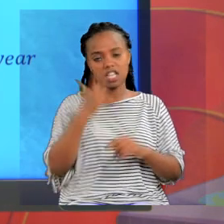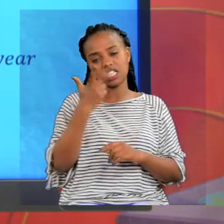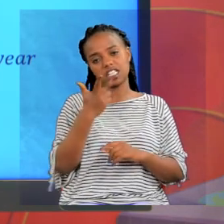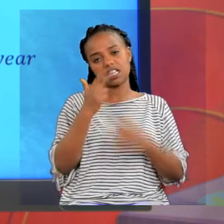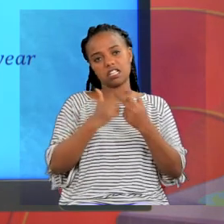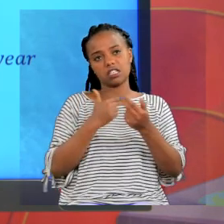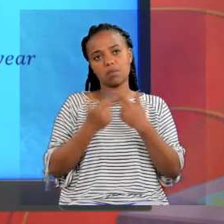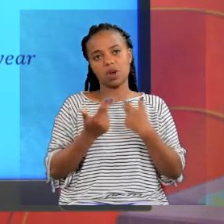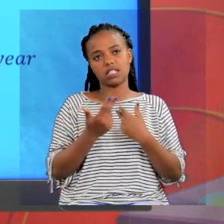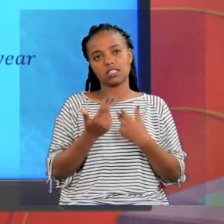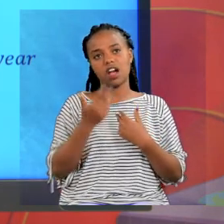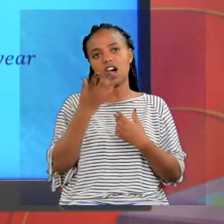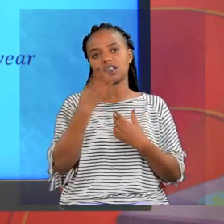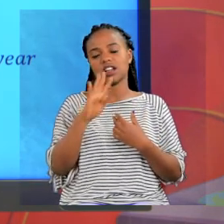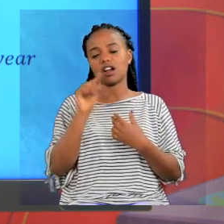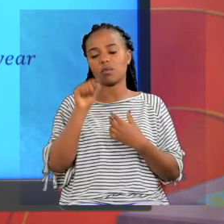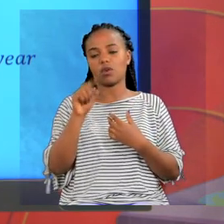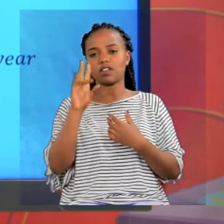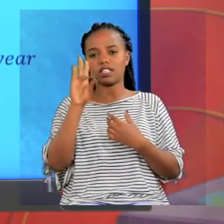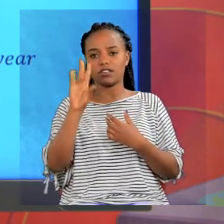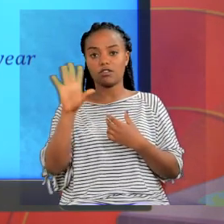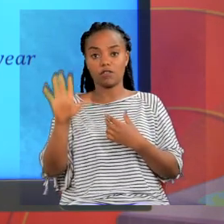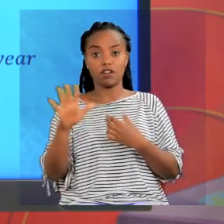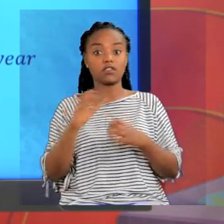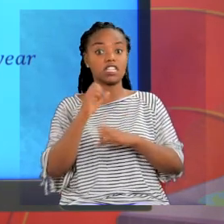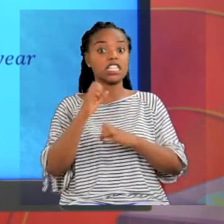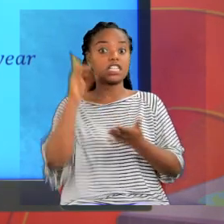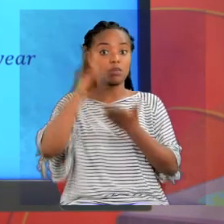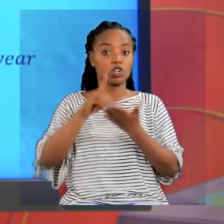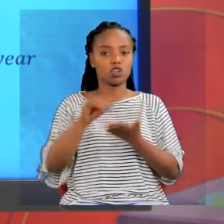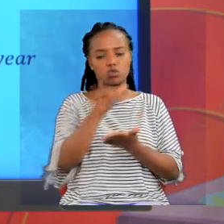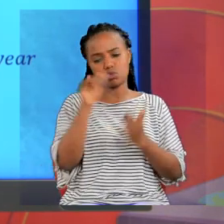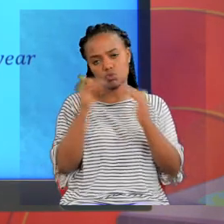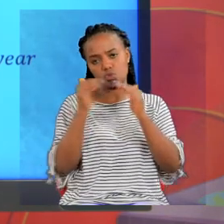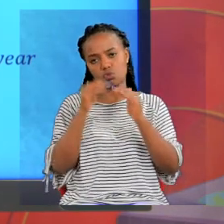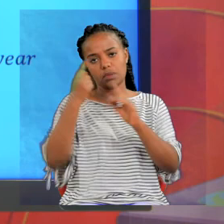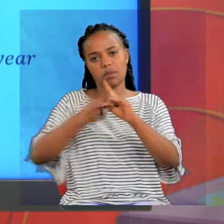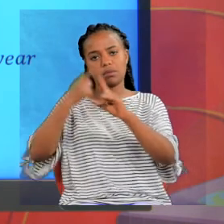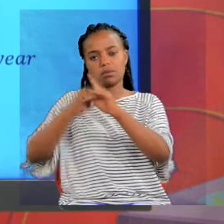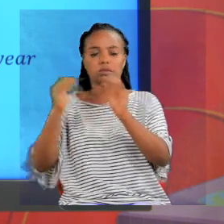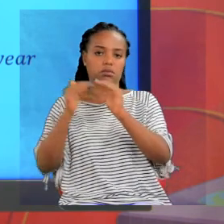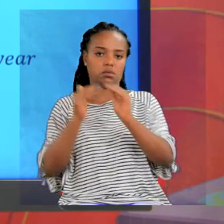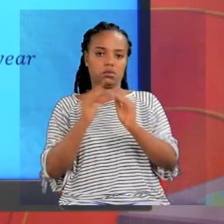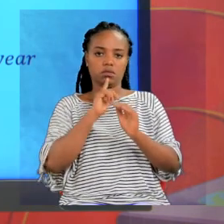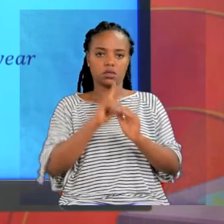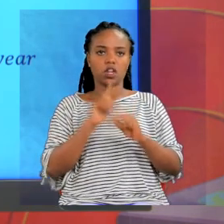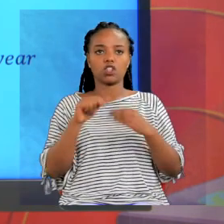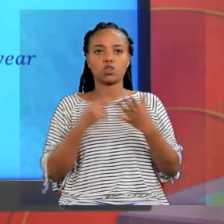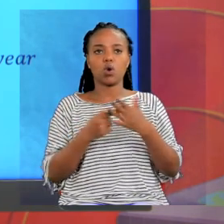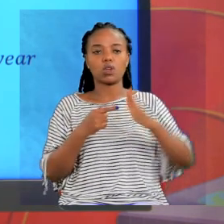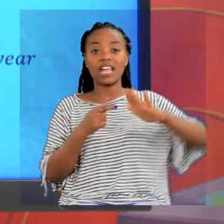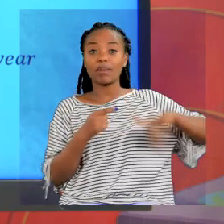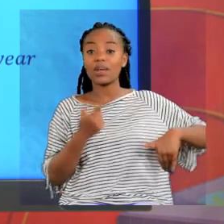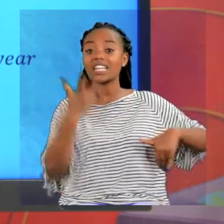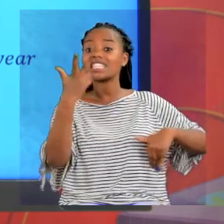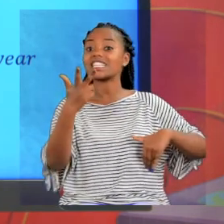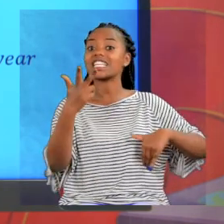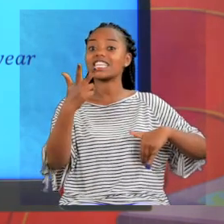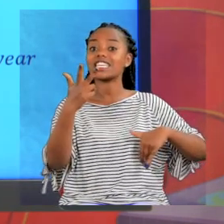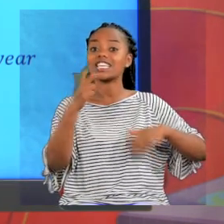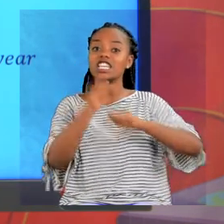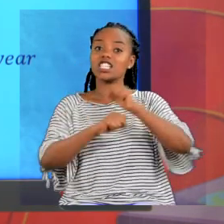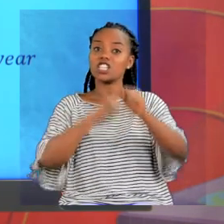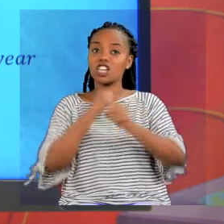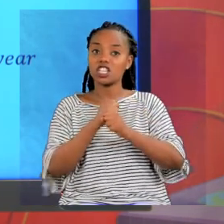since the depreciation is the same throughout months. And for the remaining 3 years,